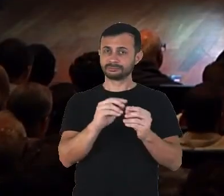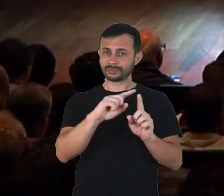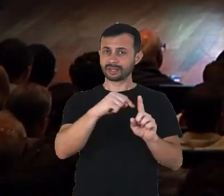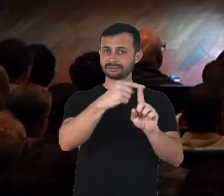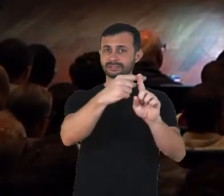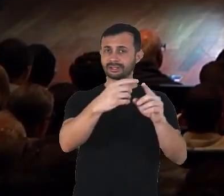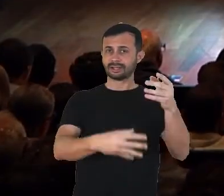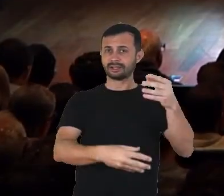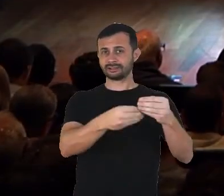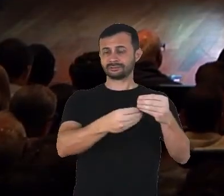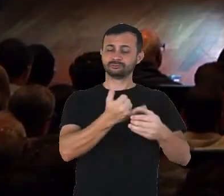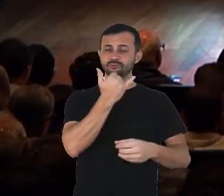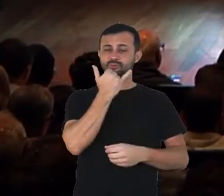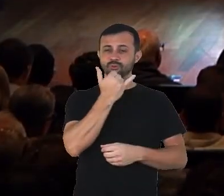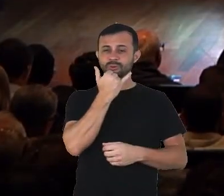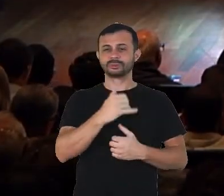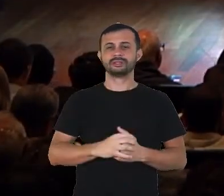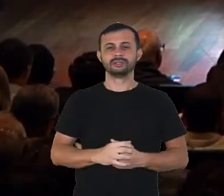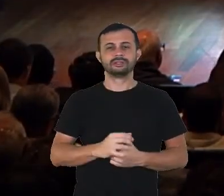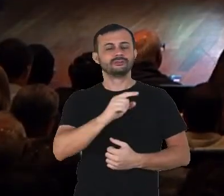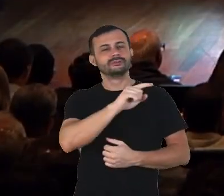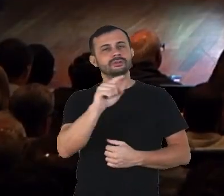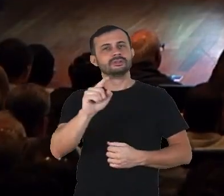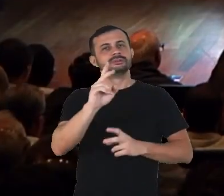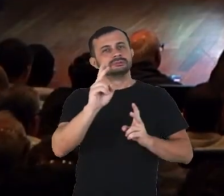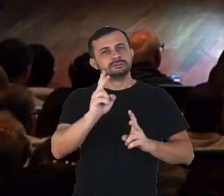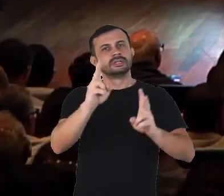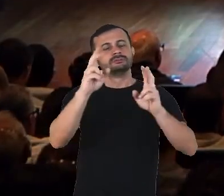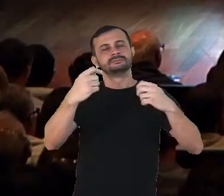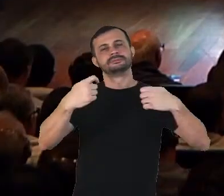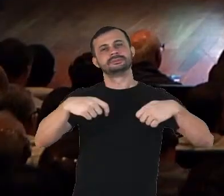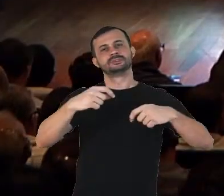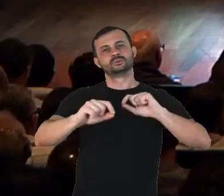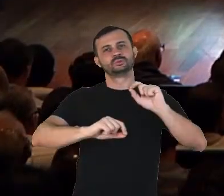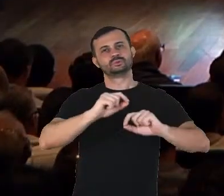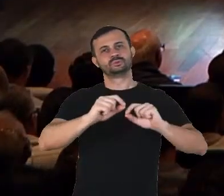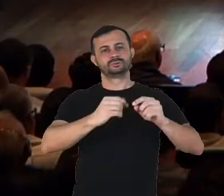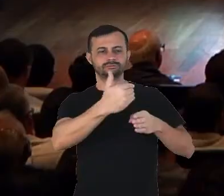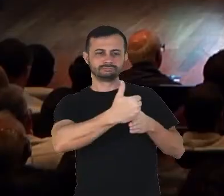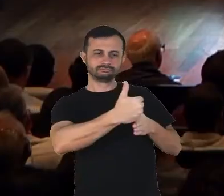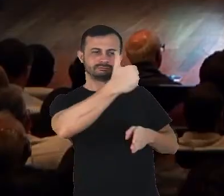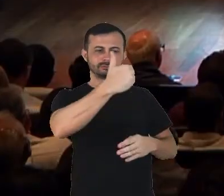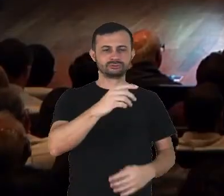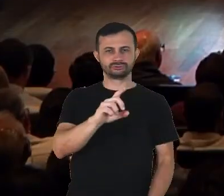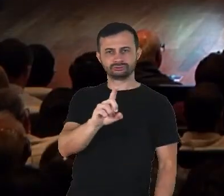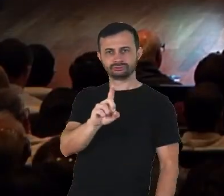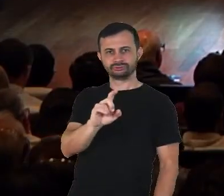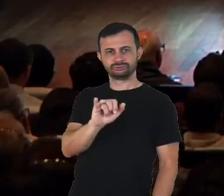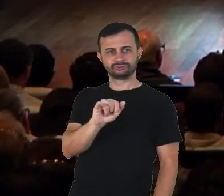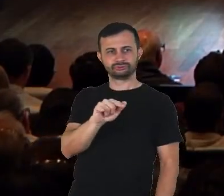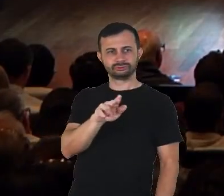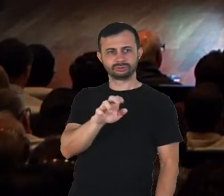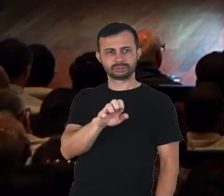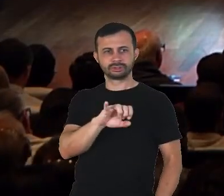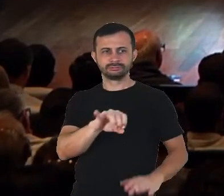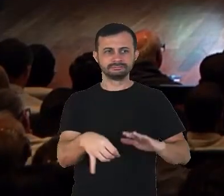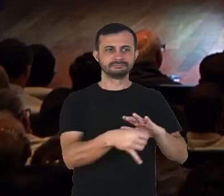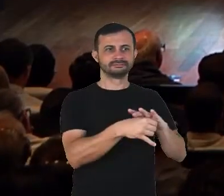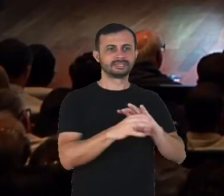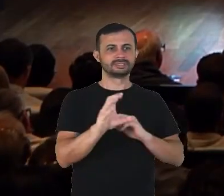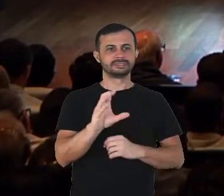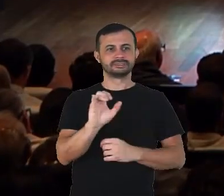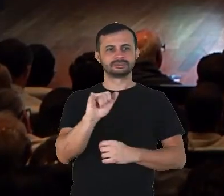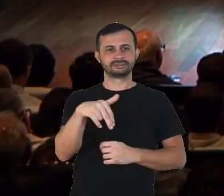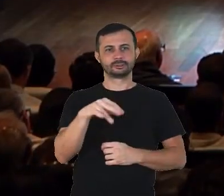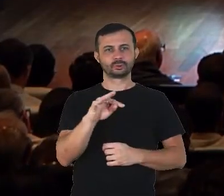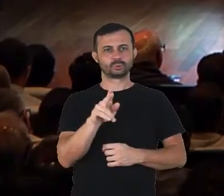will need a perimeter dike. There's no question about it. You need to control the water. So superficial waters, you want to measure it and